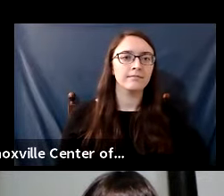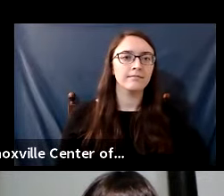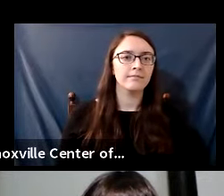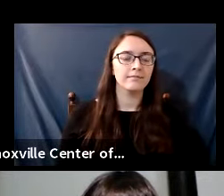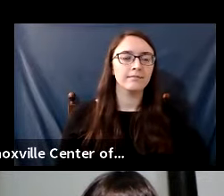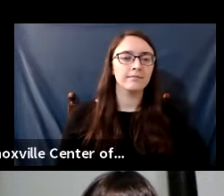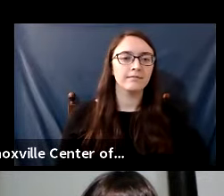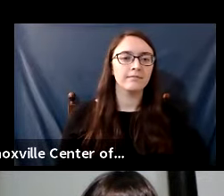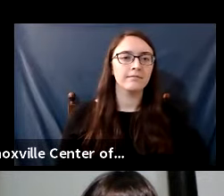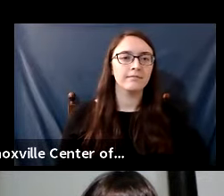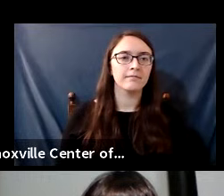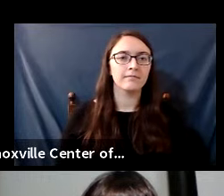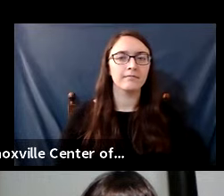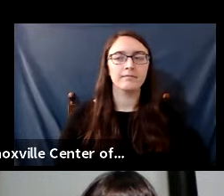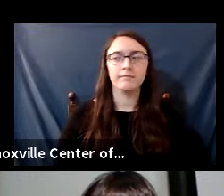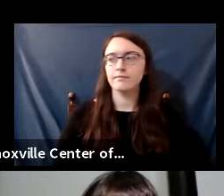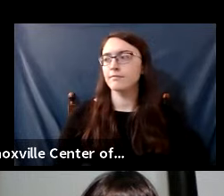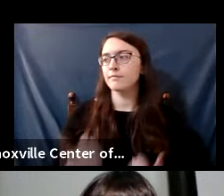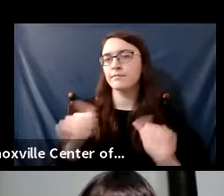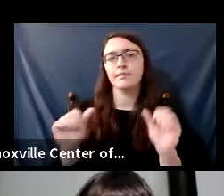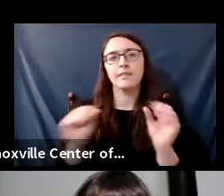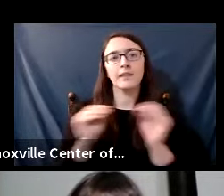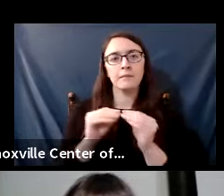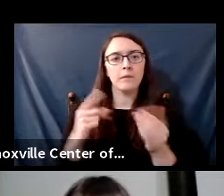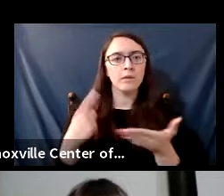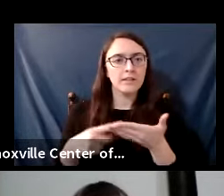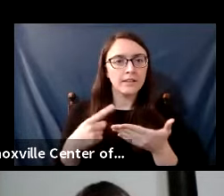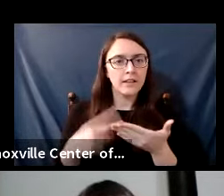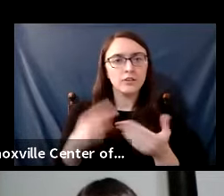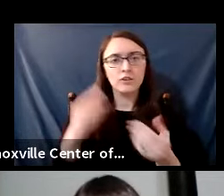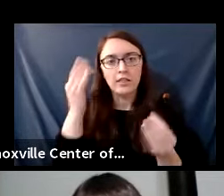So any more discussion, thoughts about that?